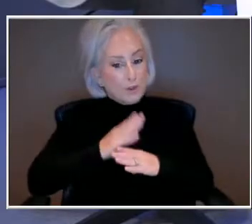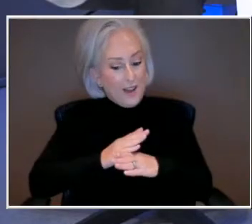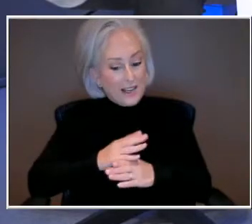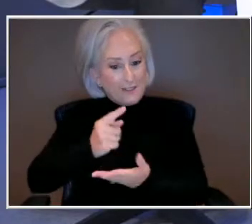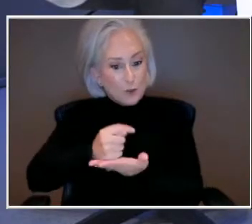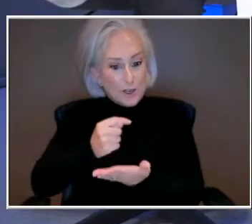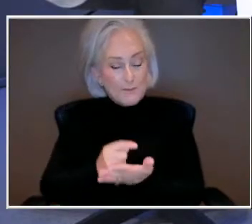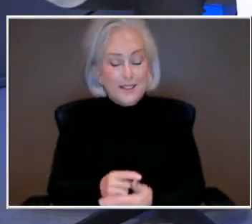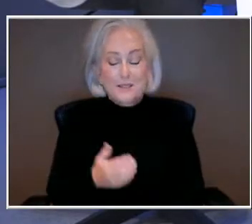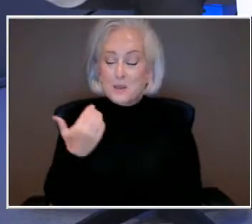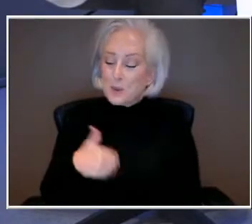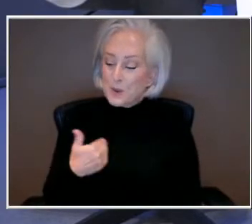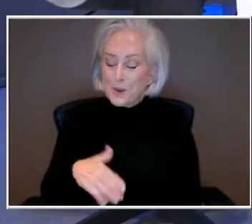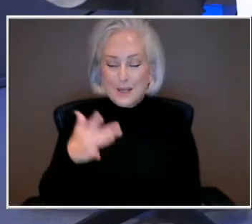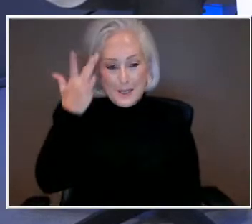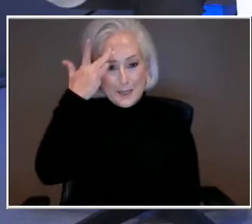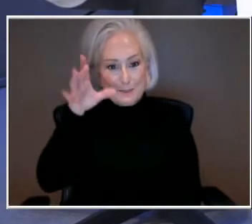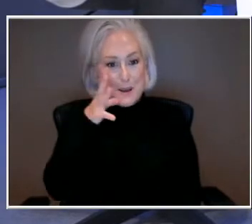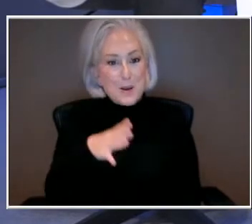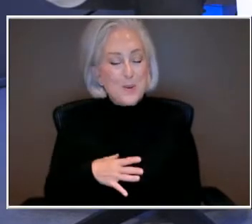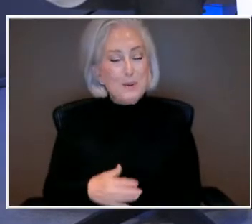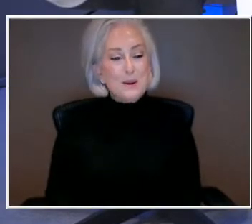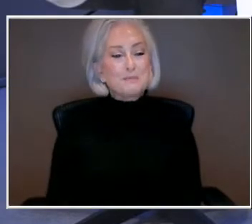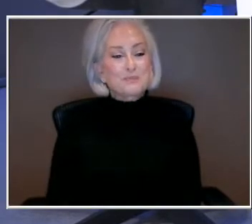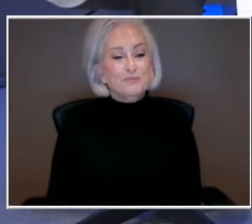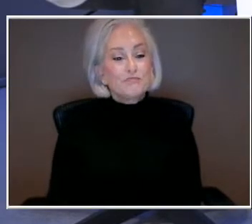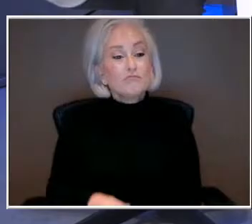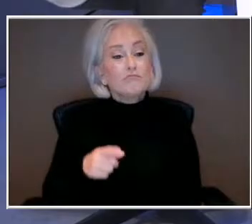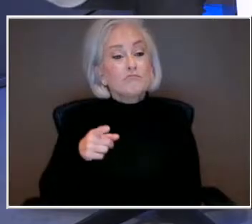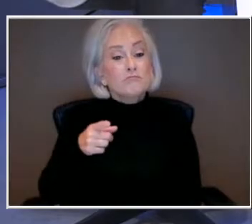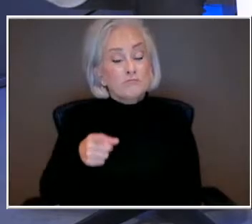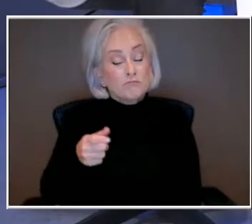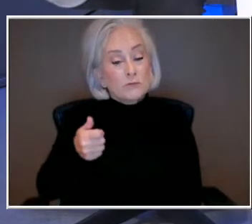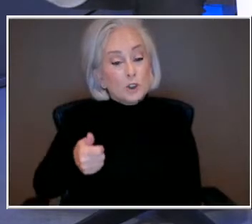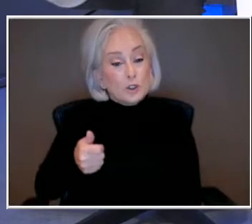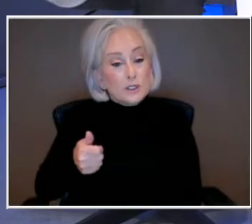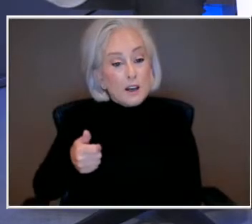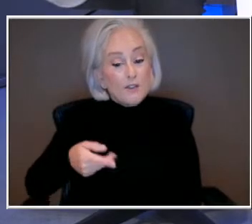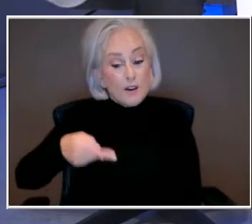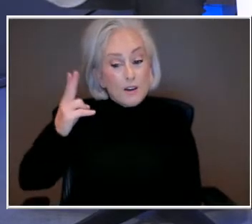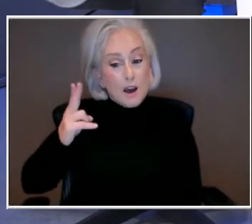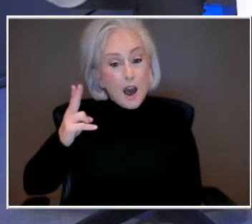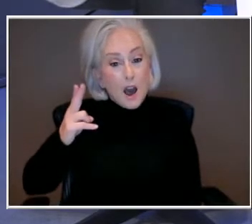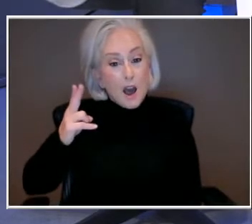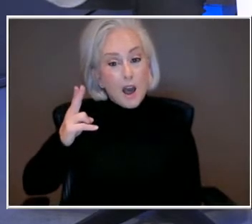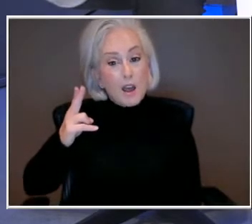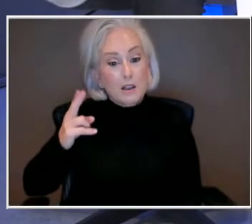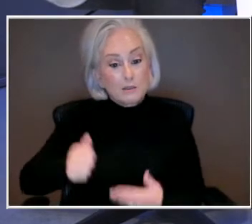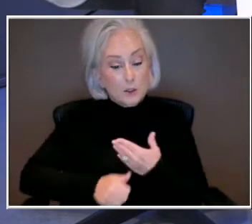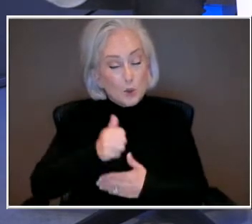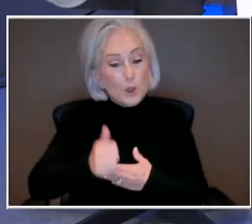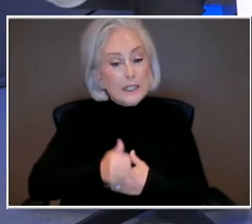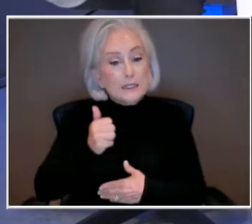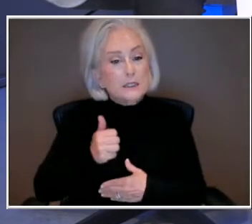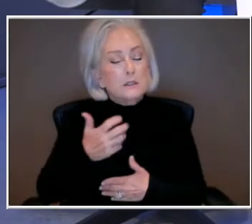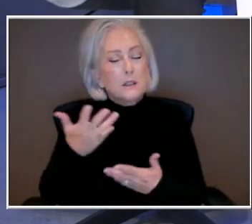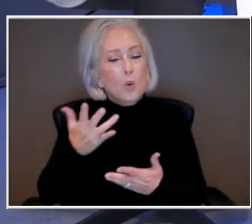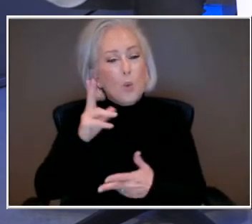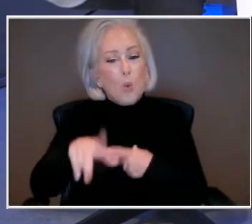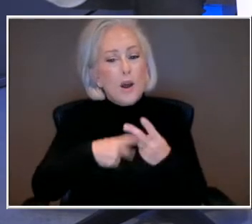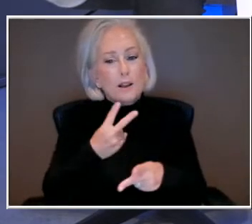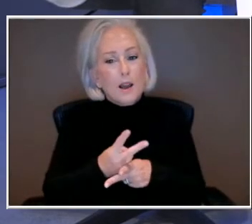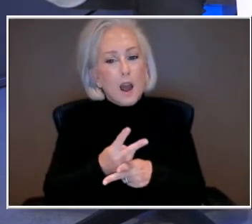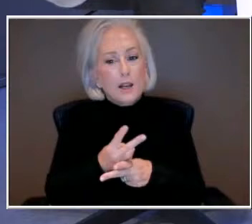woman. Okay, yes. So as a high-risk woman, what kind of screenings are you getting? It's got to be more than